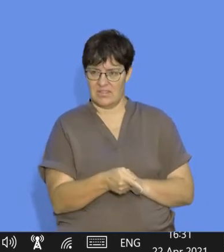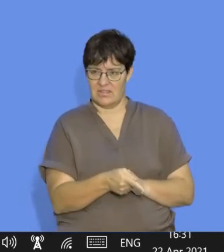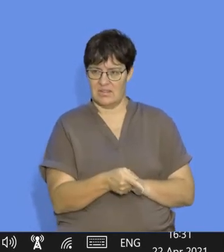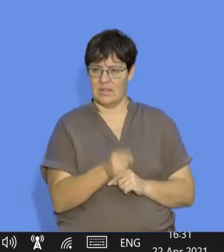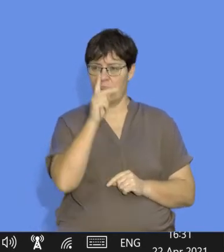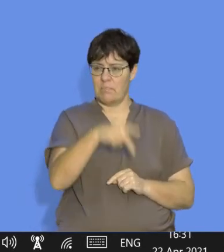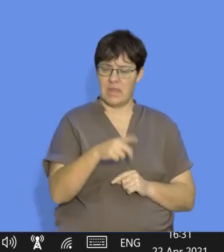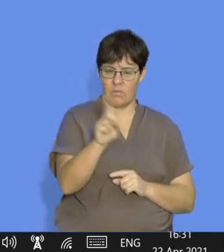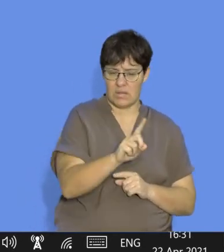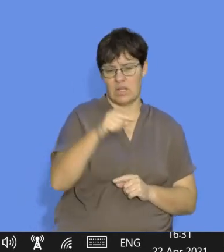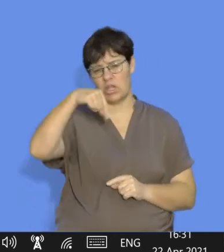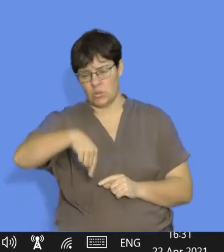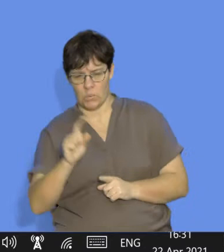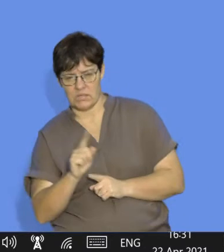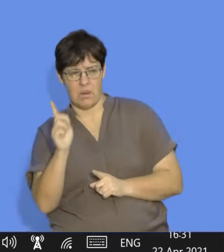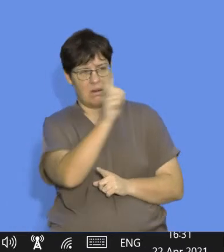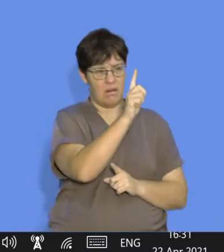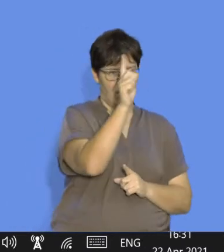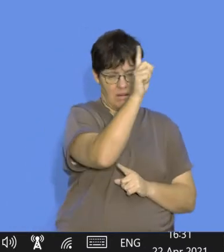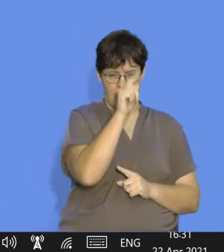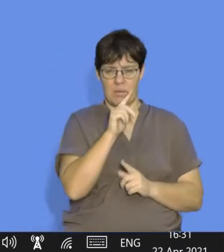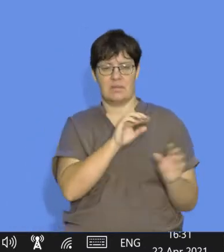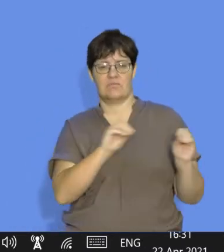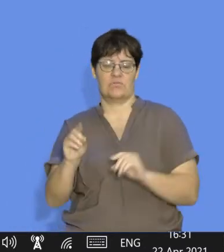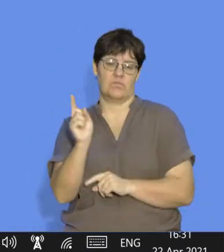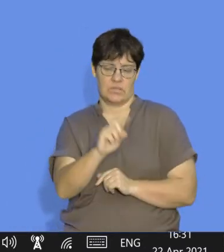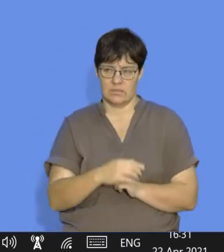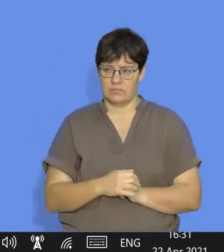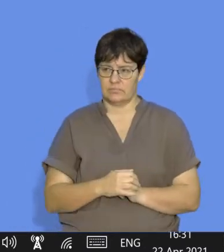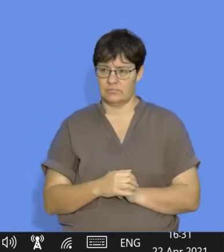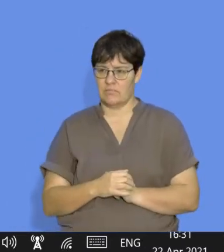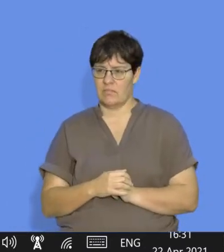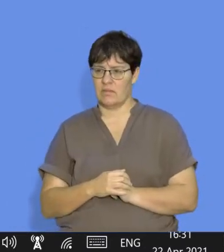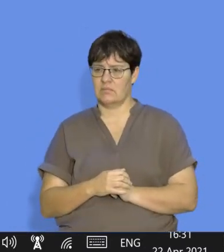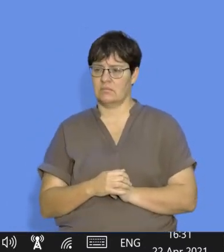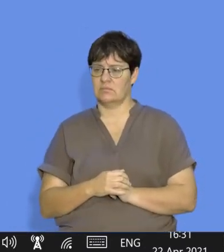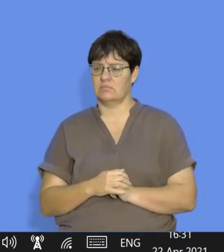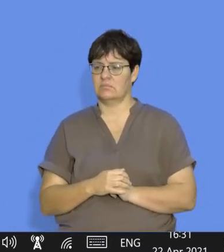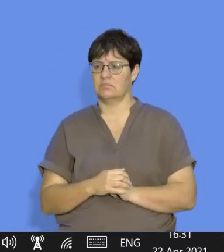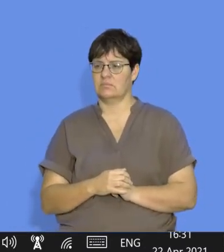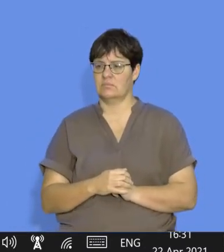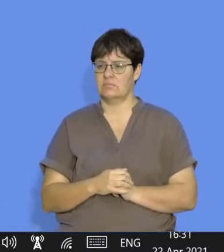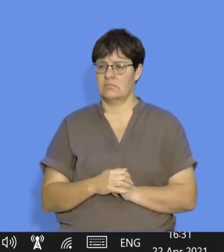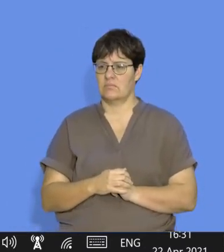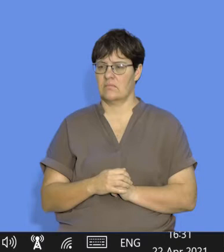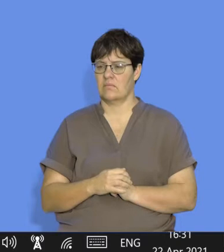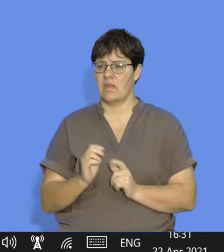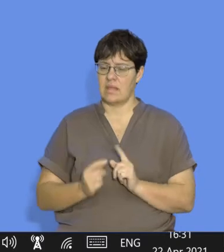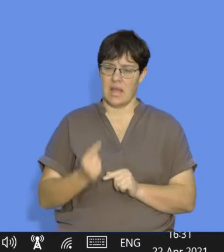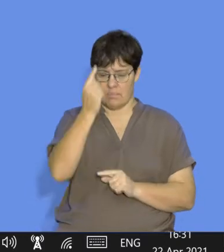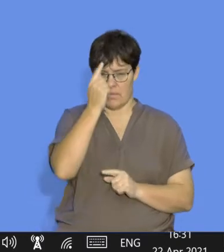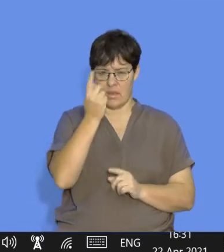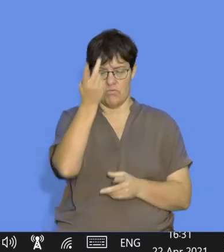what the P is, the Q is, depending on your shift. This was shifted 1 unit to the left, 8